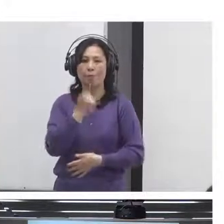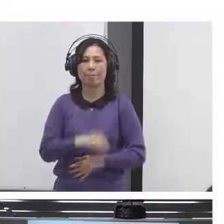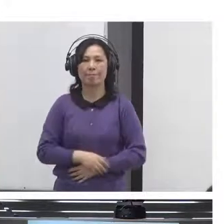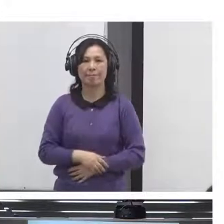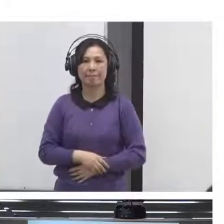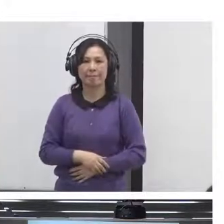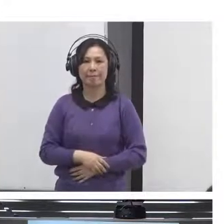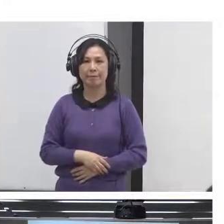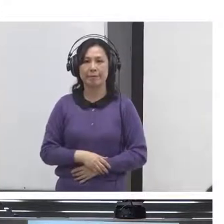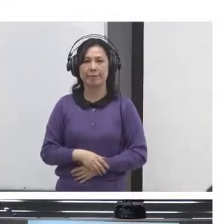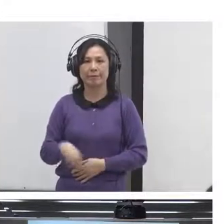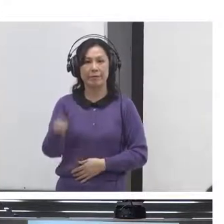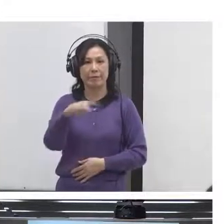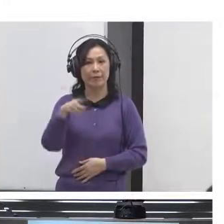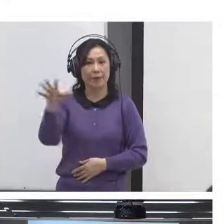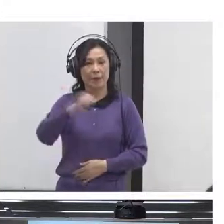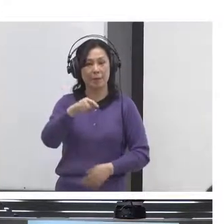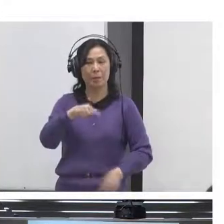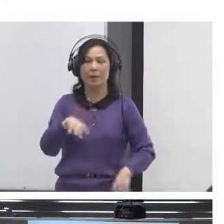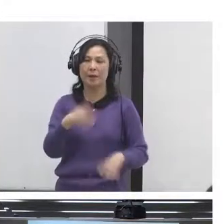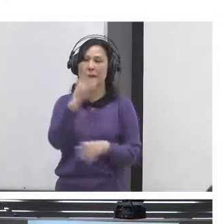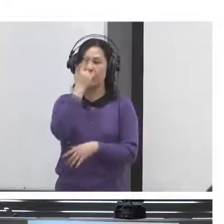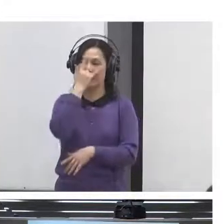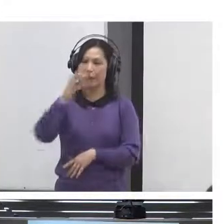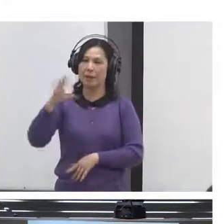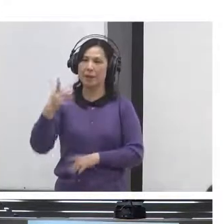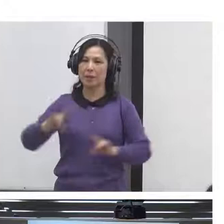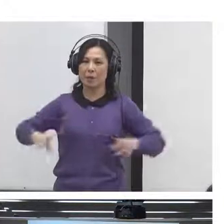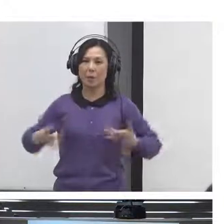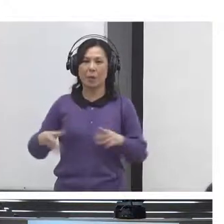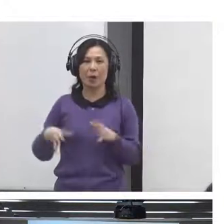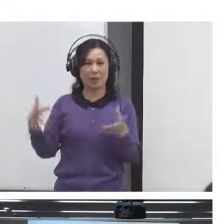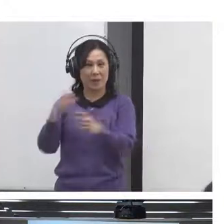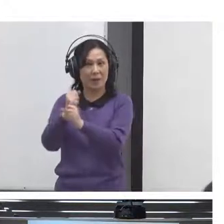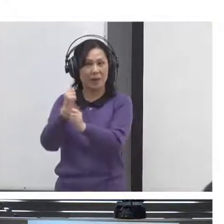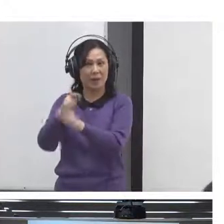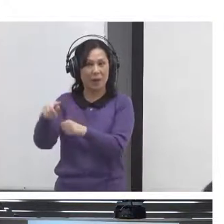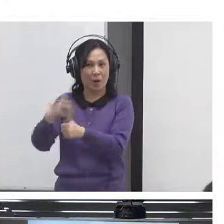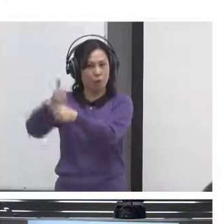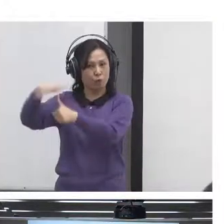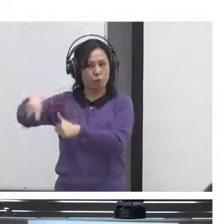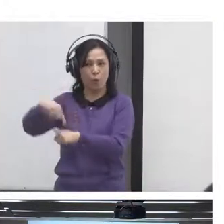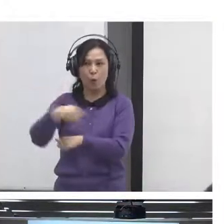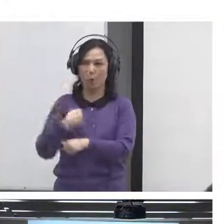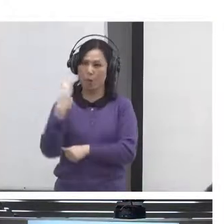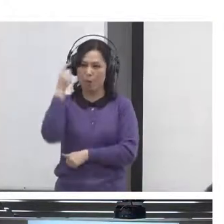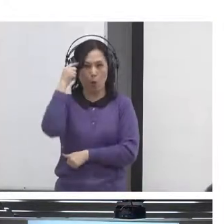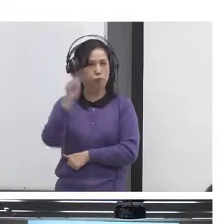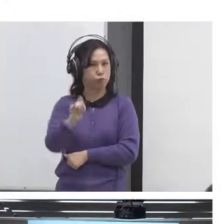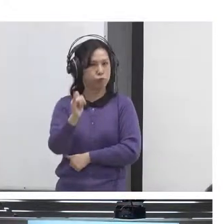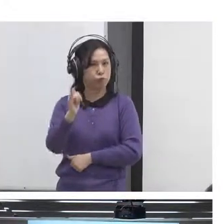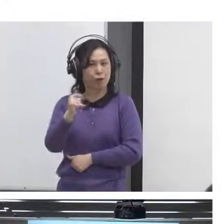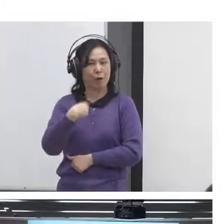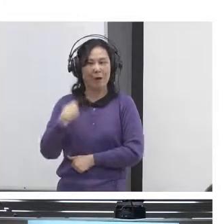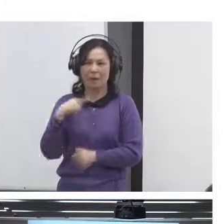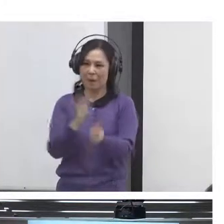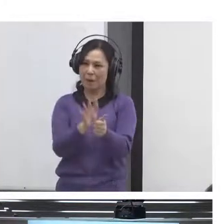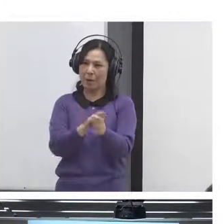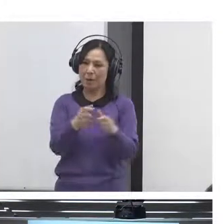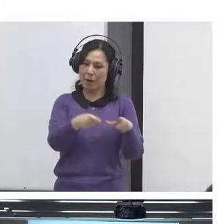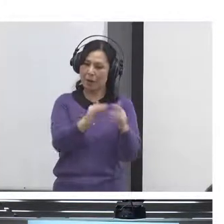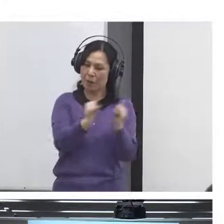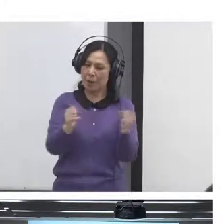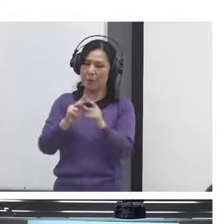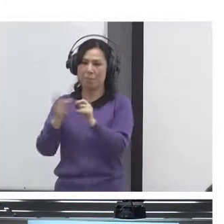planning worldwide and can help foster dialogue between citizens and governments. The GIZ connected us